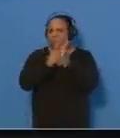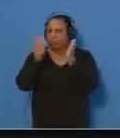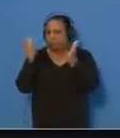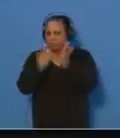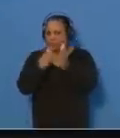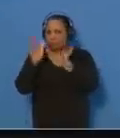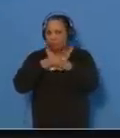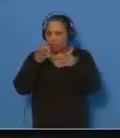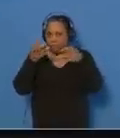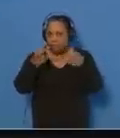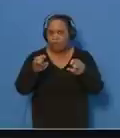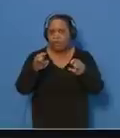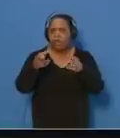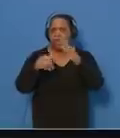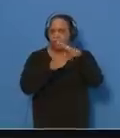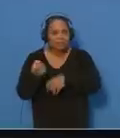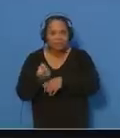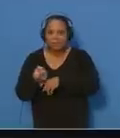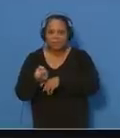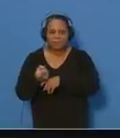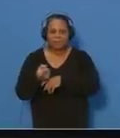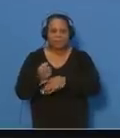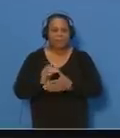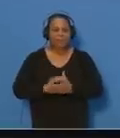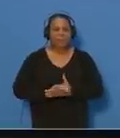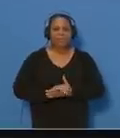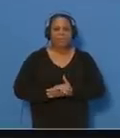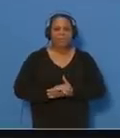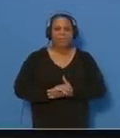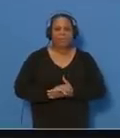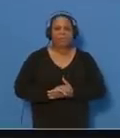every quarantine defied represents